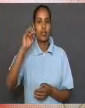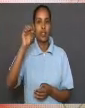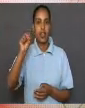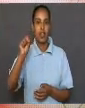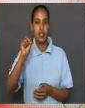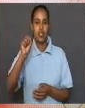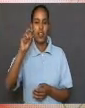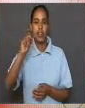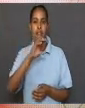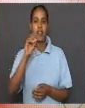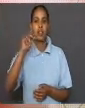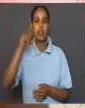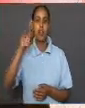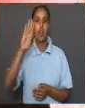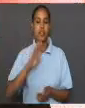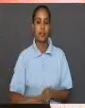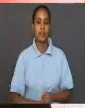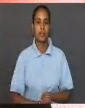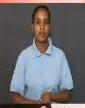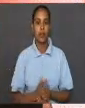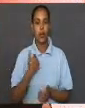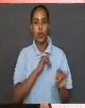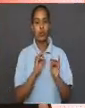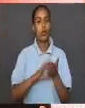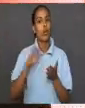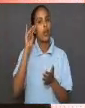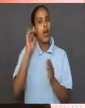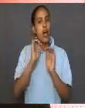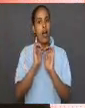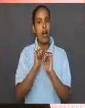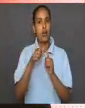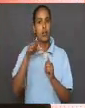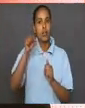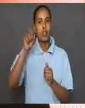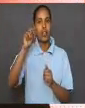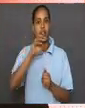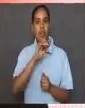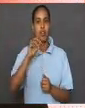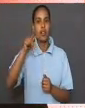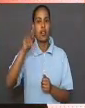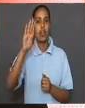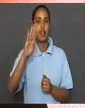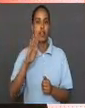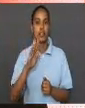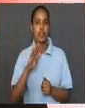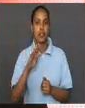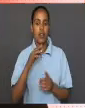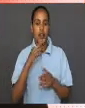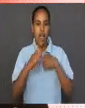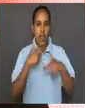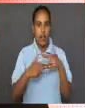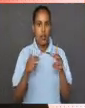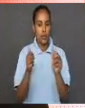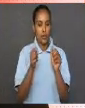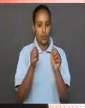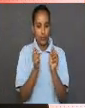tin and lead. We also learned how tin and lead react